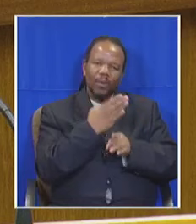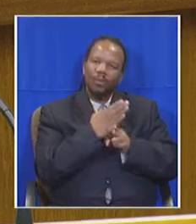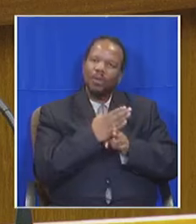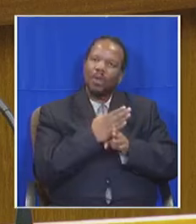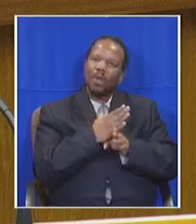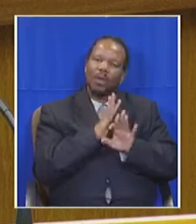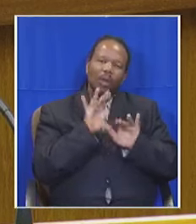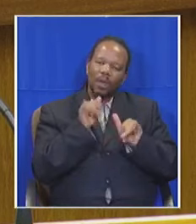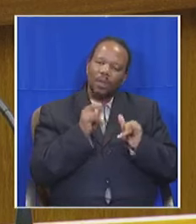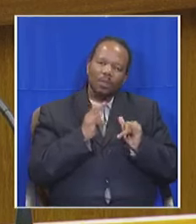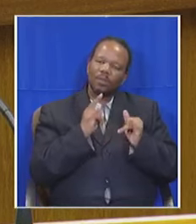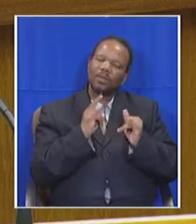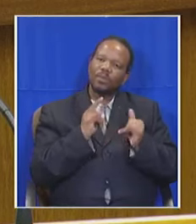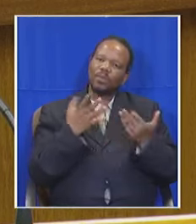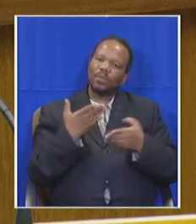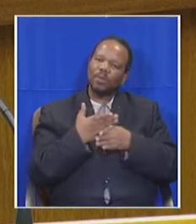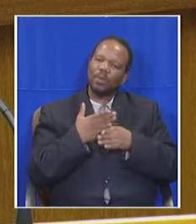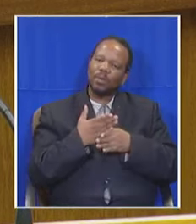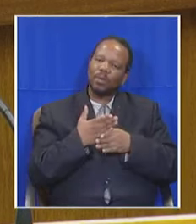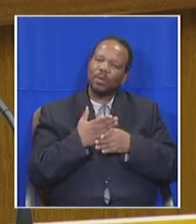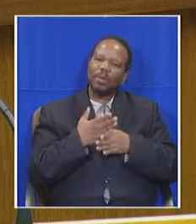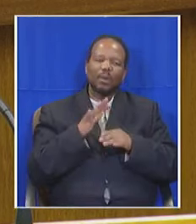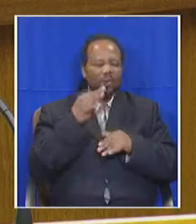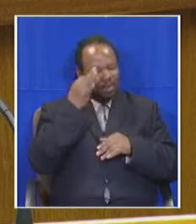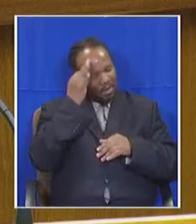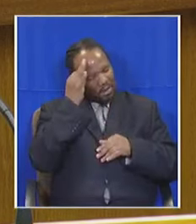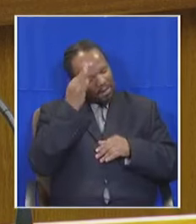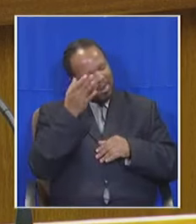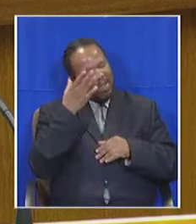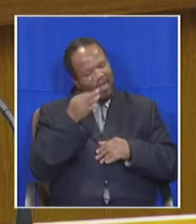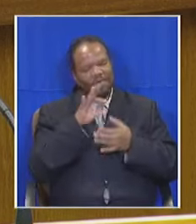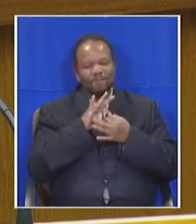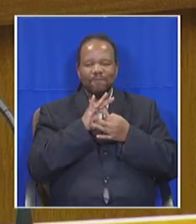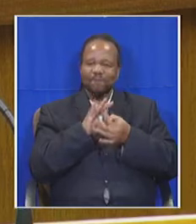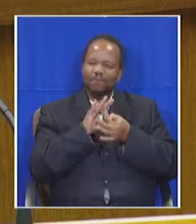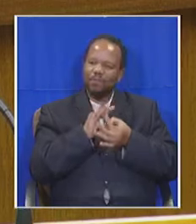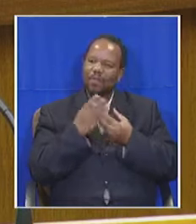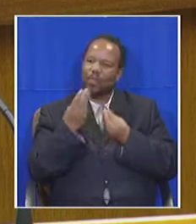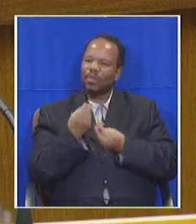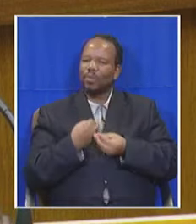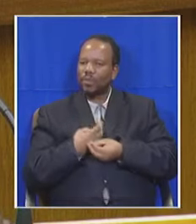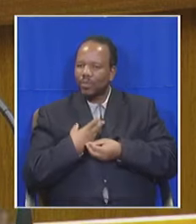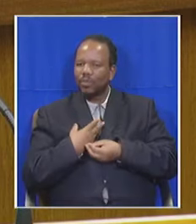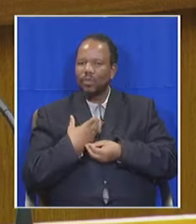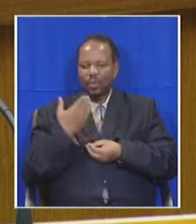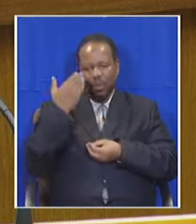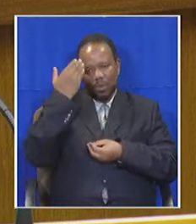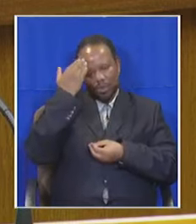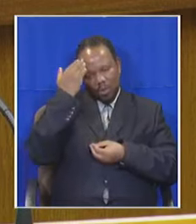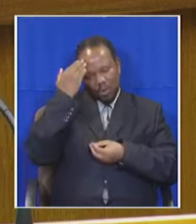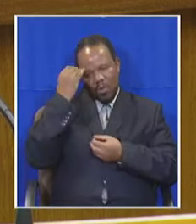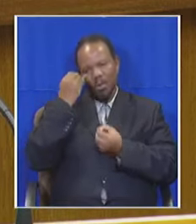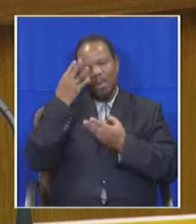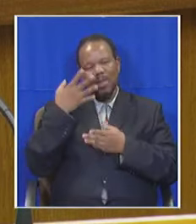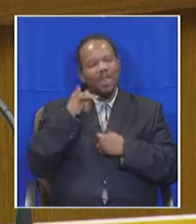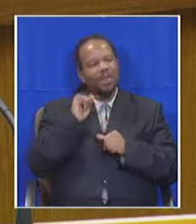town since you are not employed. Government must commit seriously to work in hand with the youth. We know you have created a jungle of nepotism